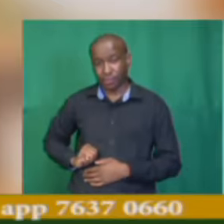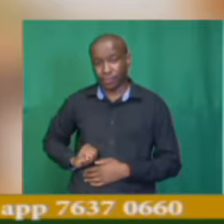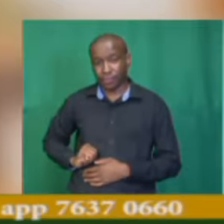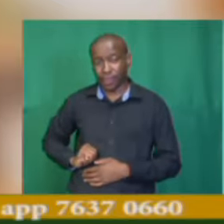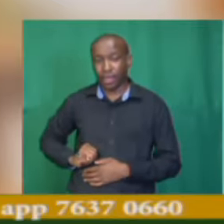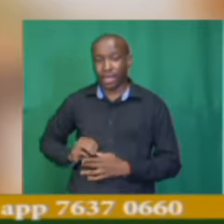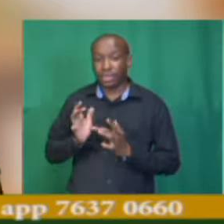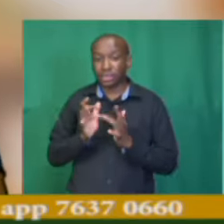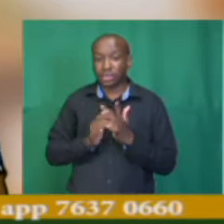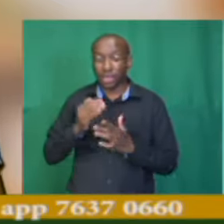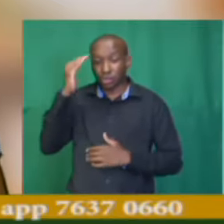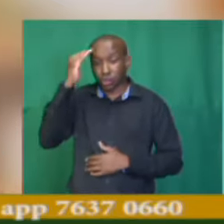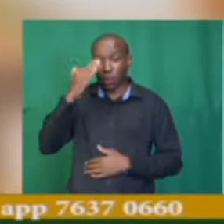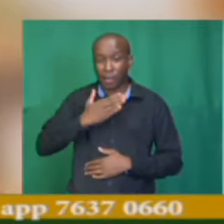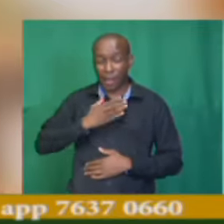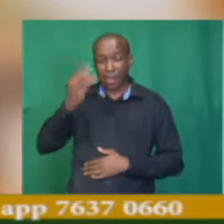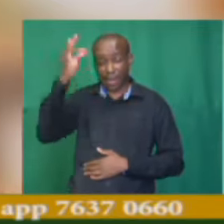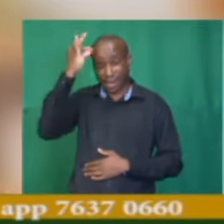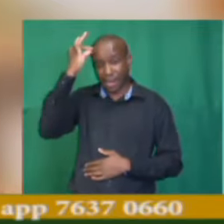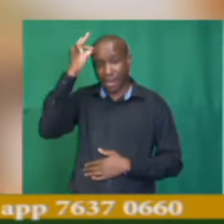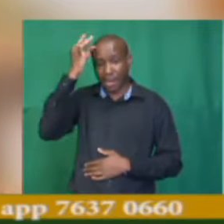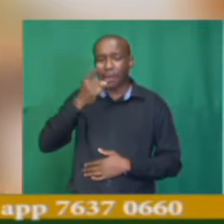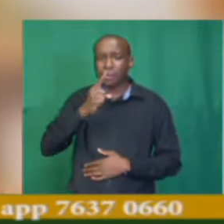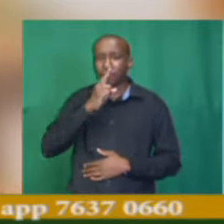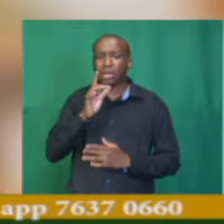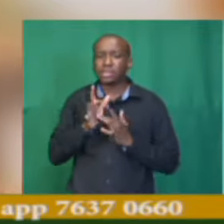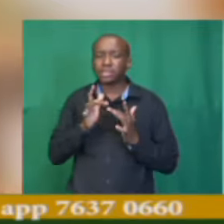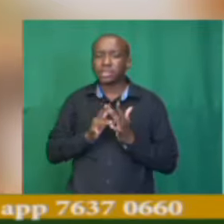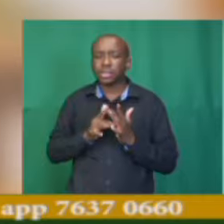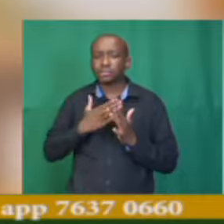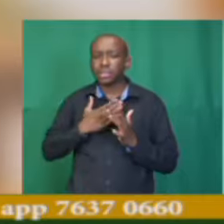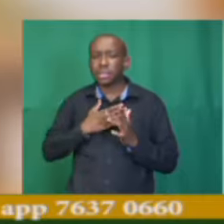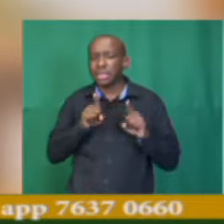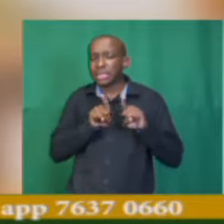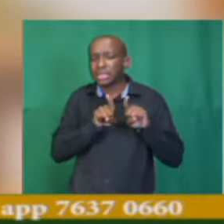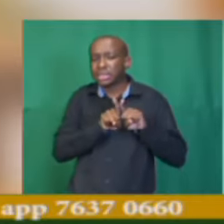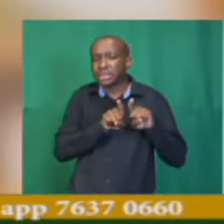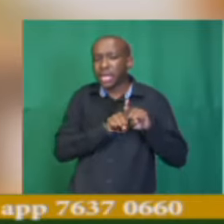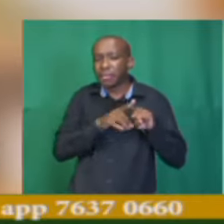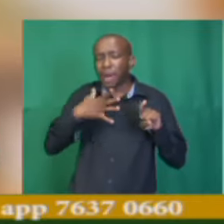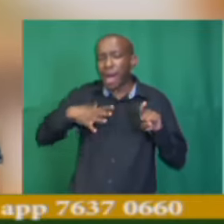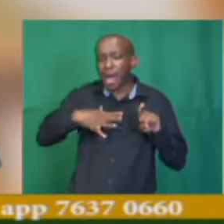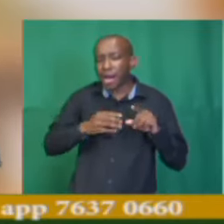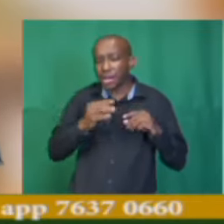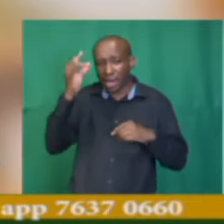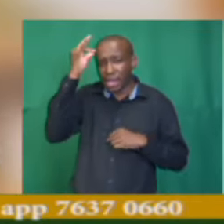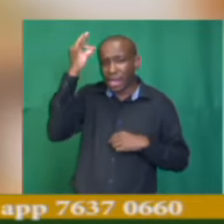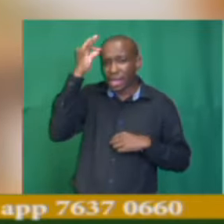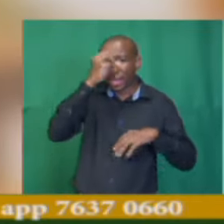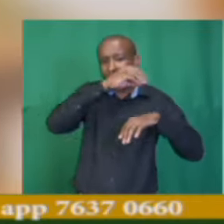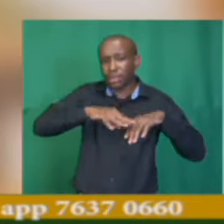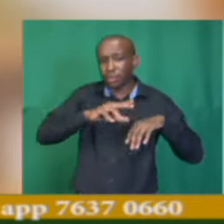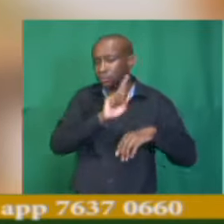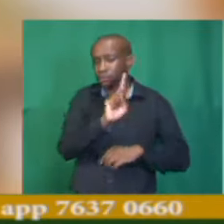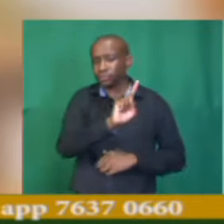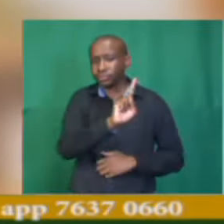he was the king, but he did not want to associate himself with earthly kingship. That is humility. He